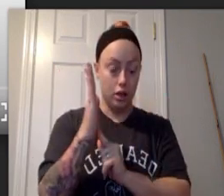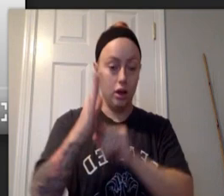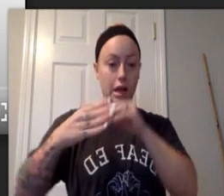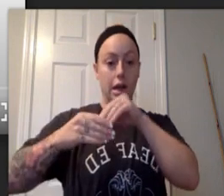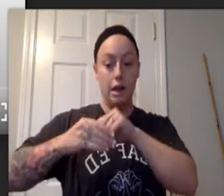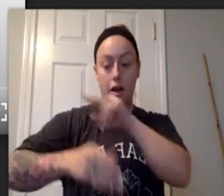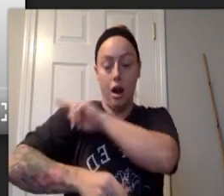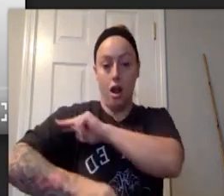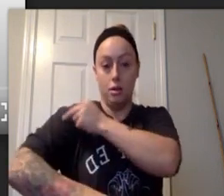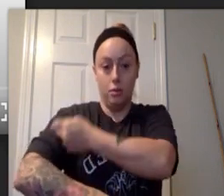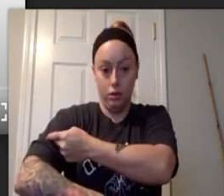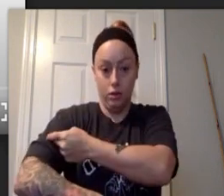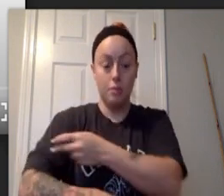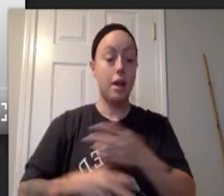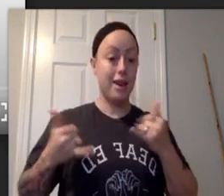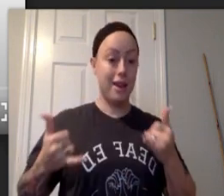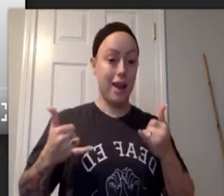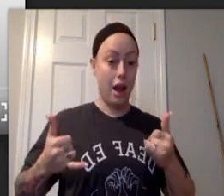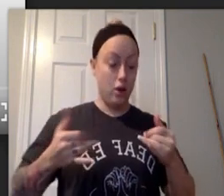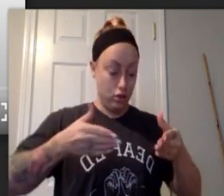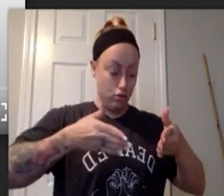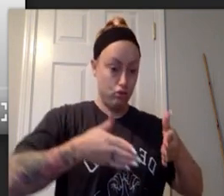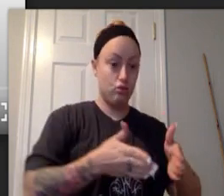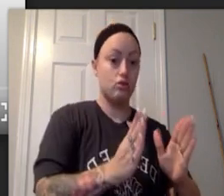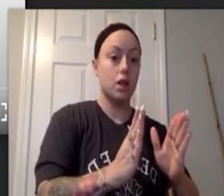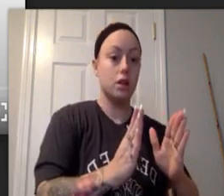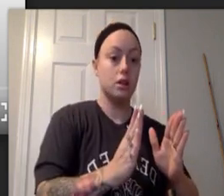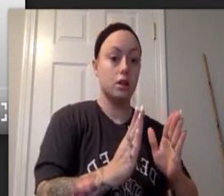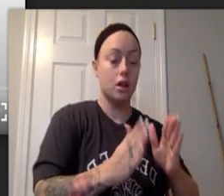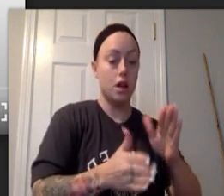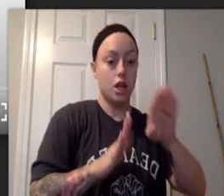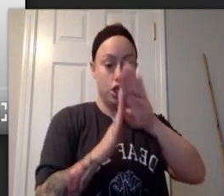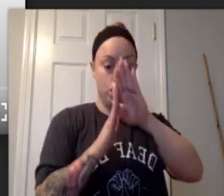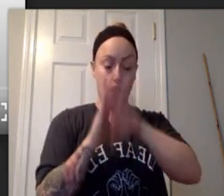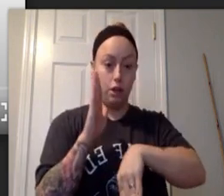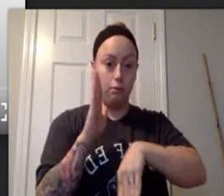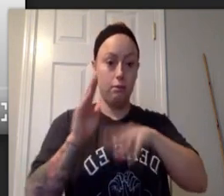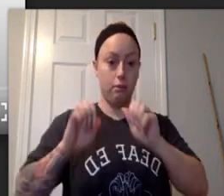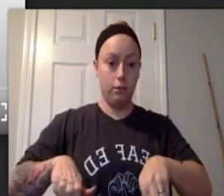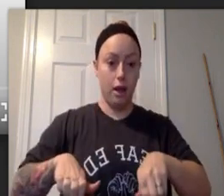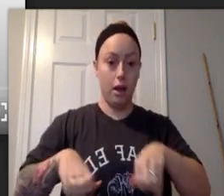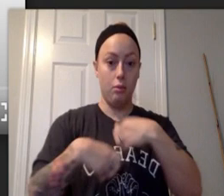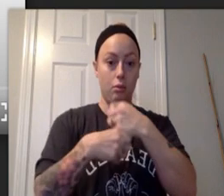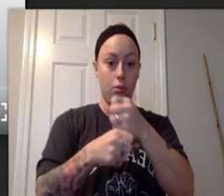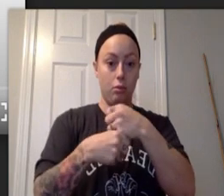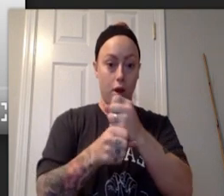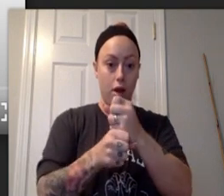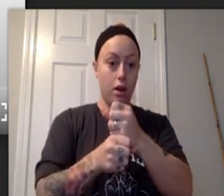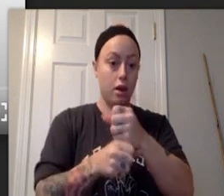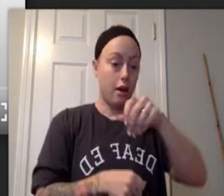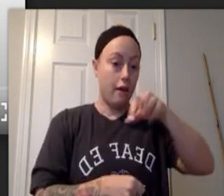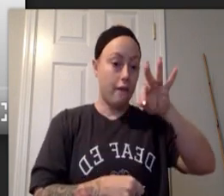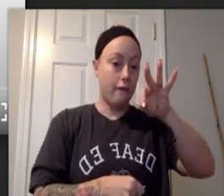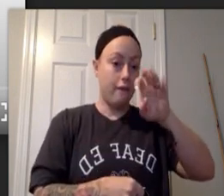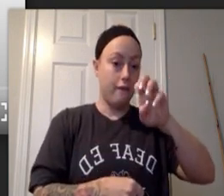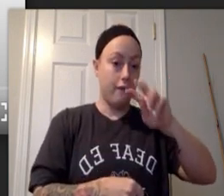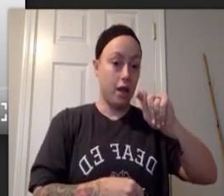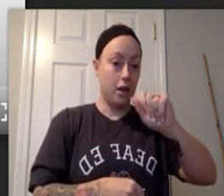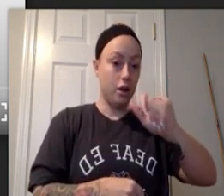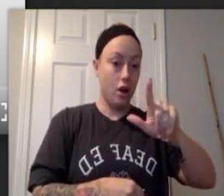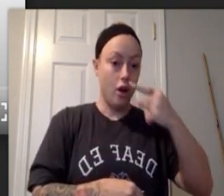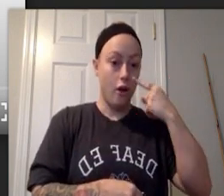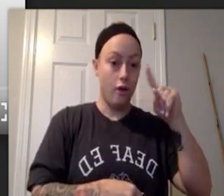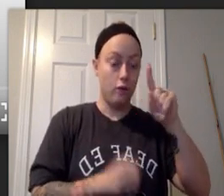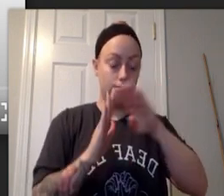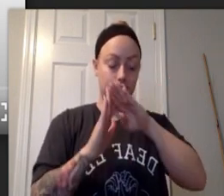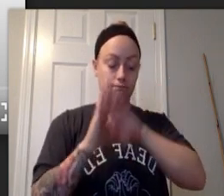effective to produce fentanyl. This is, Corrine, if you can remind me later, the one place where I did add something new to this slide,